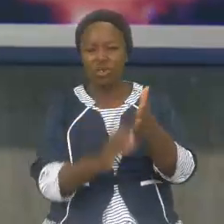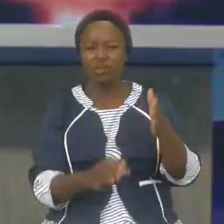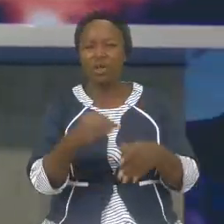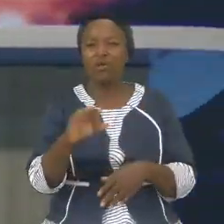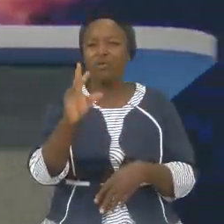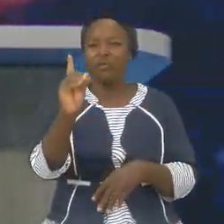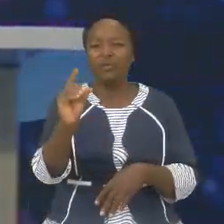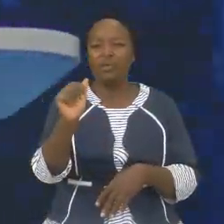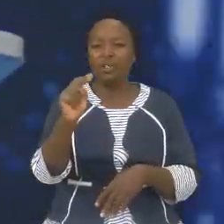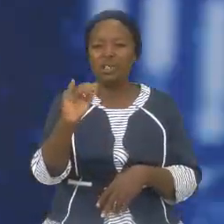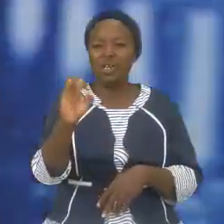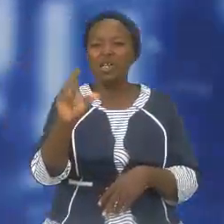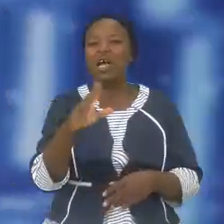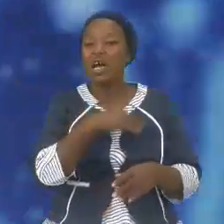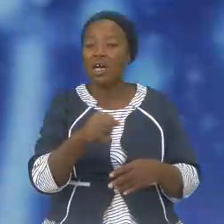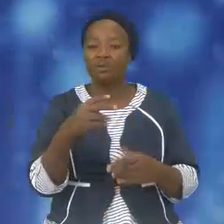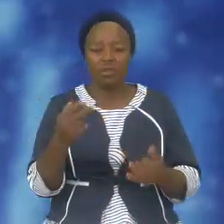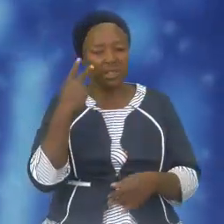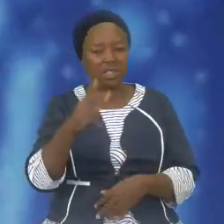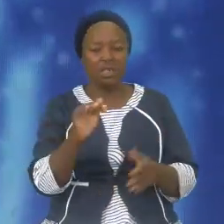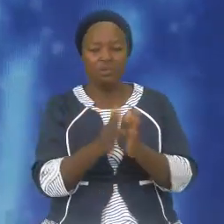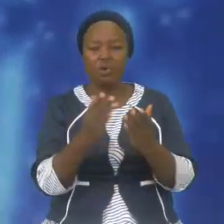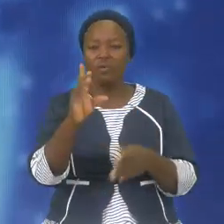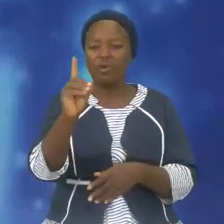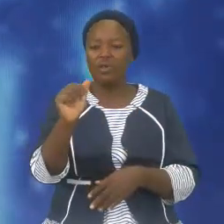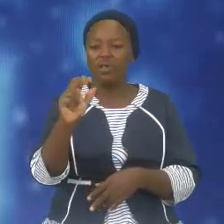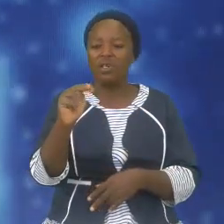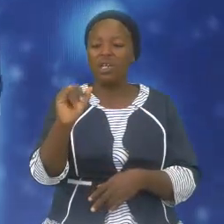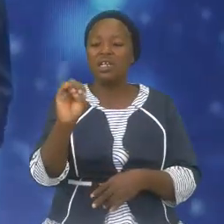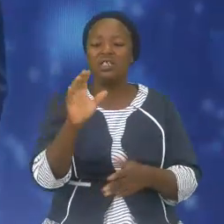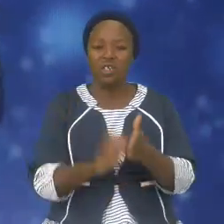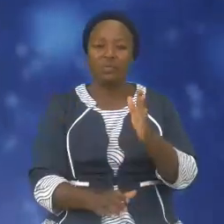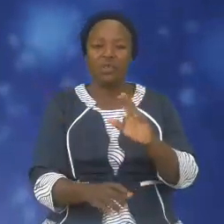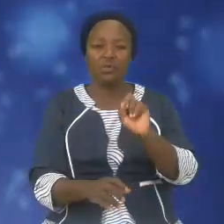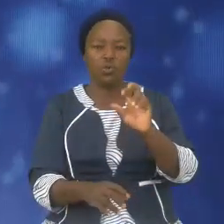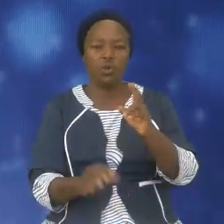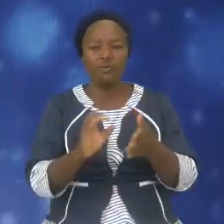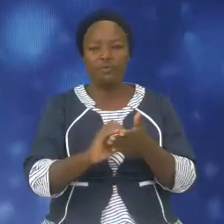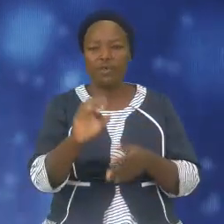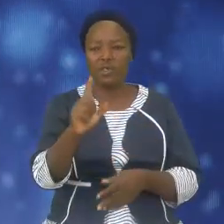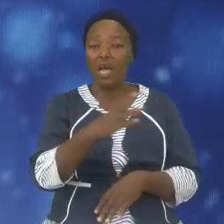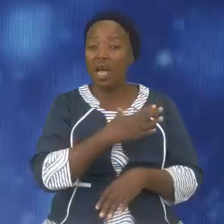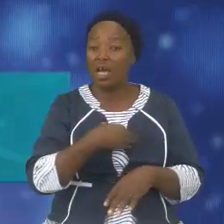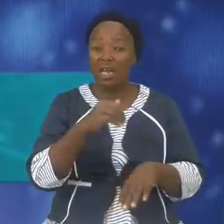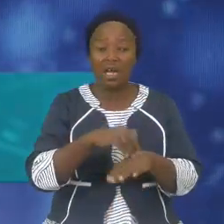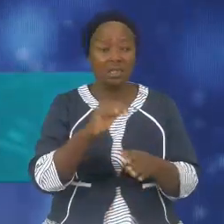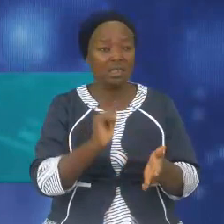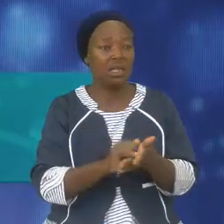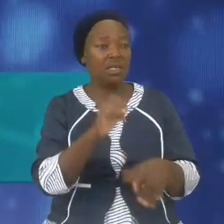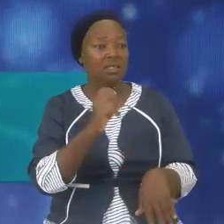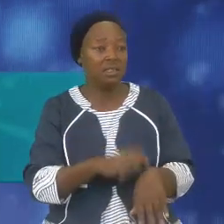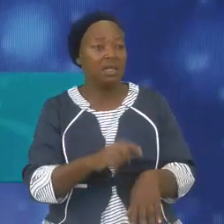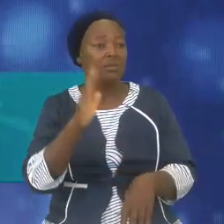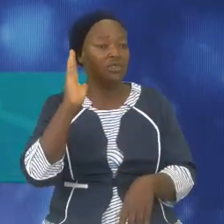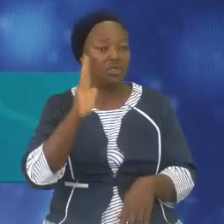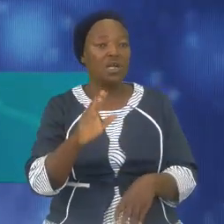we're looking at Daniel chapter 12. I'm reading from verse 1. And at that time shall